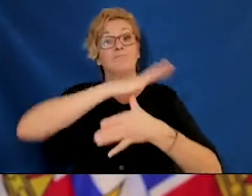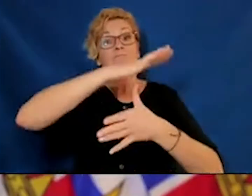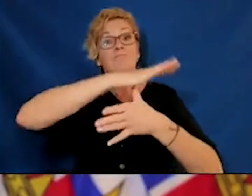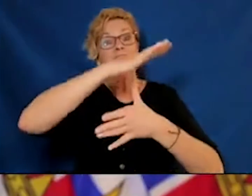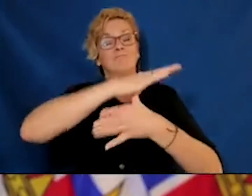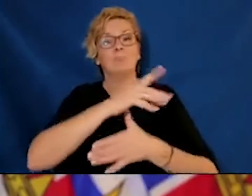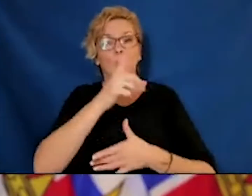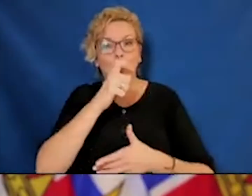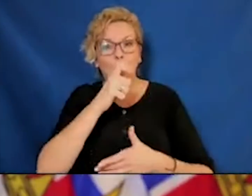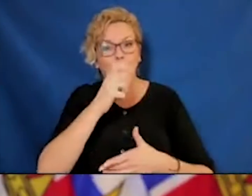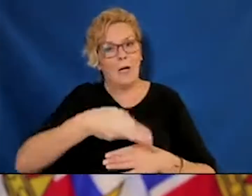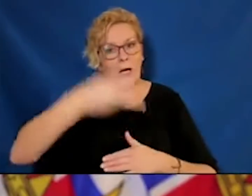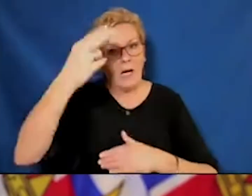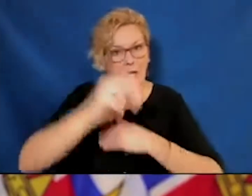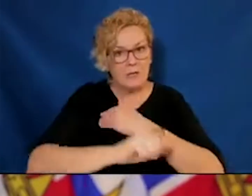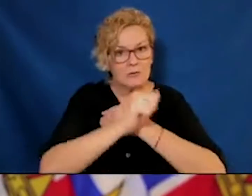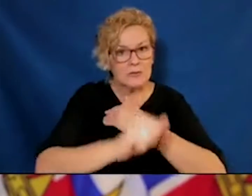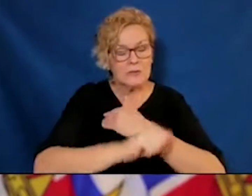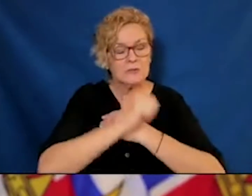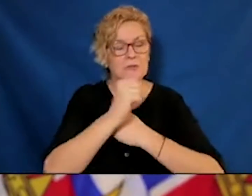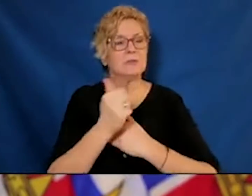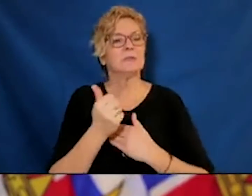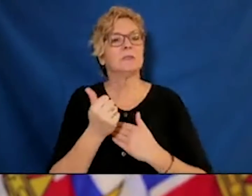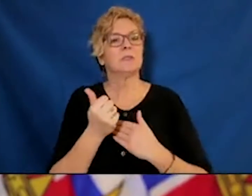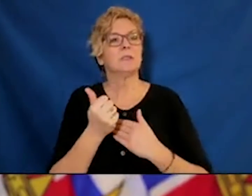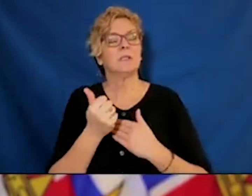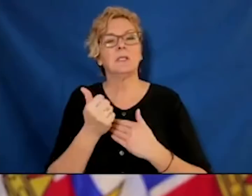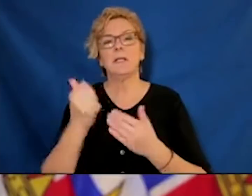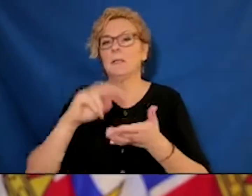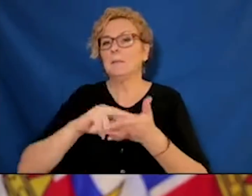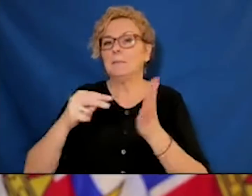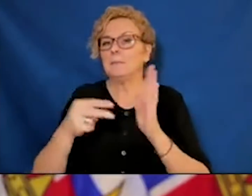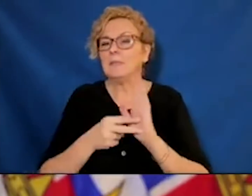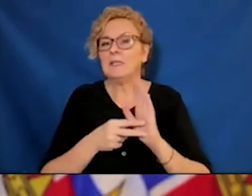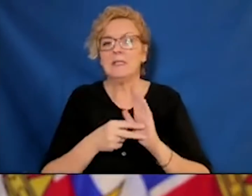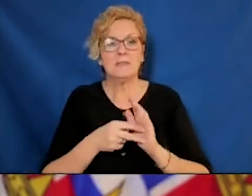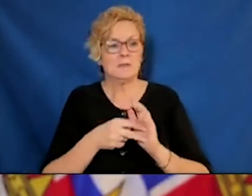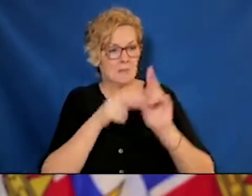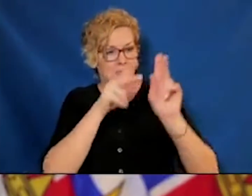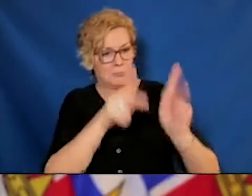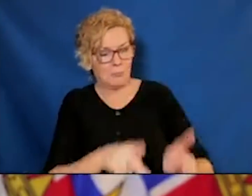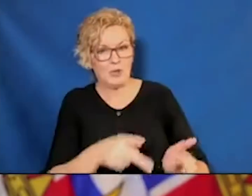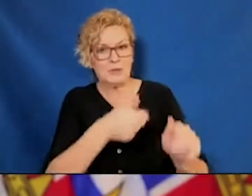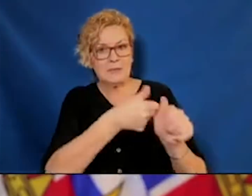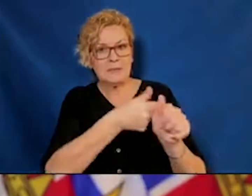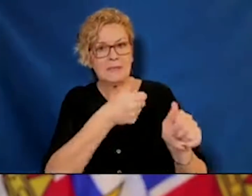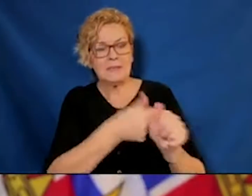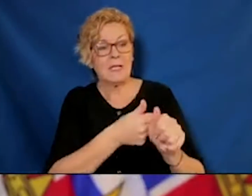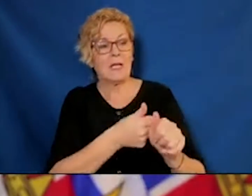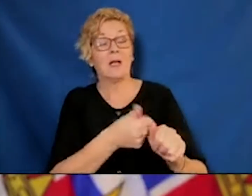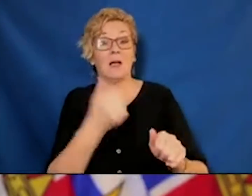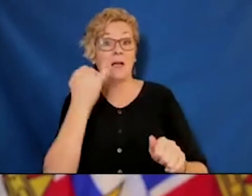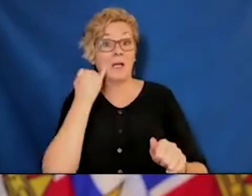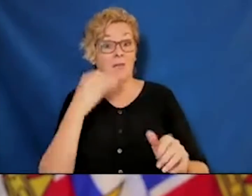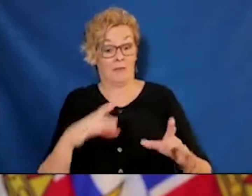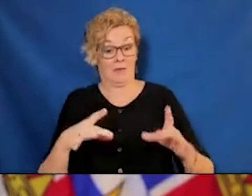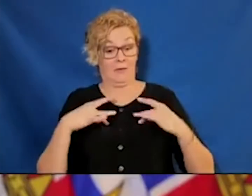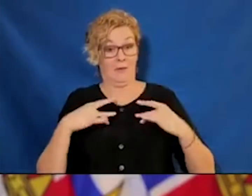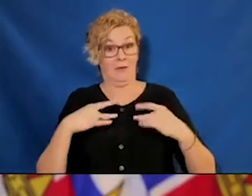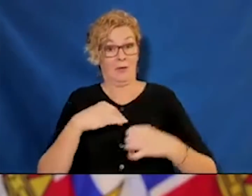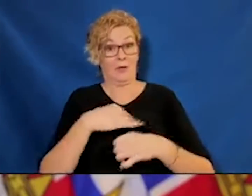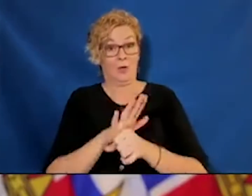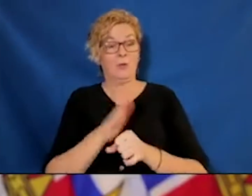immunized first. If someone's at higher risks, it means they're either more likely to have severe illness, or